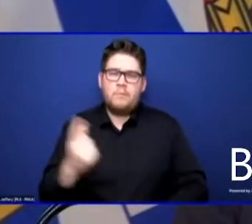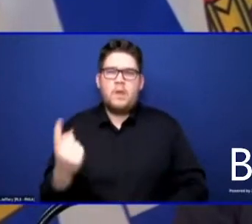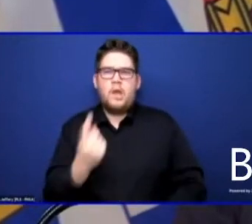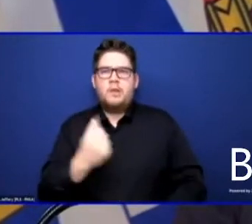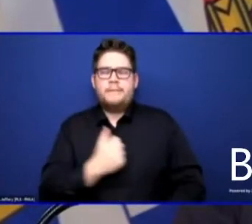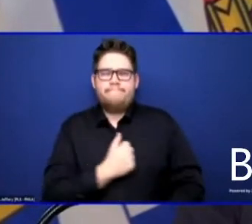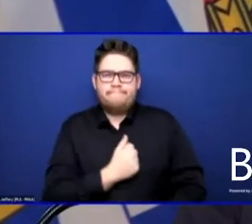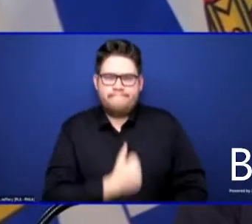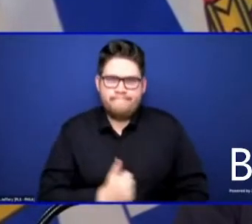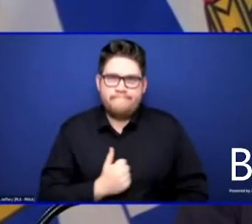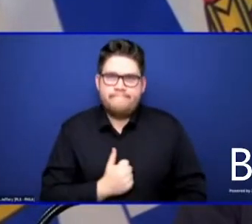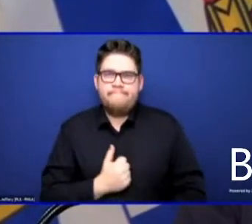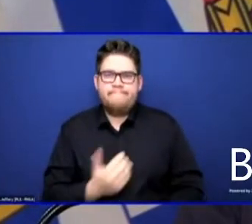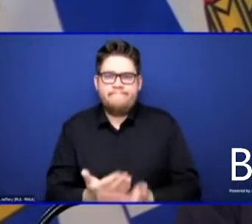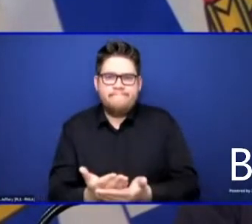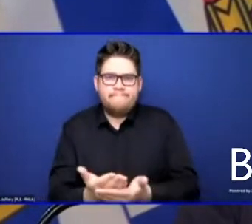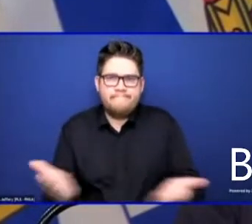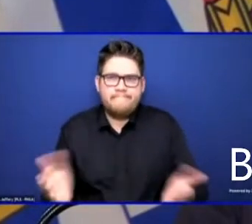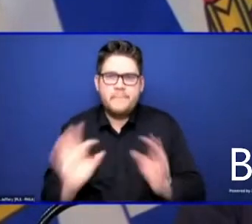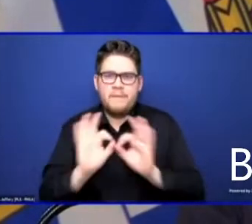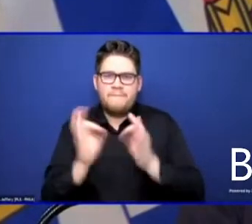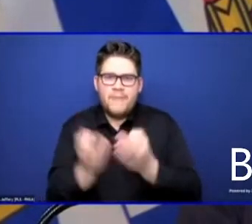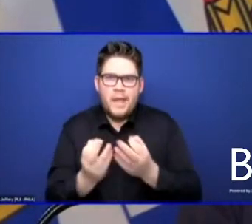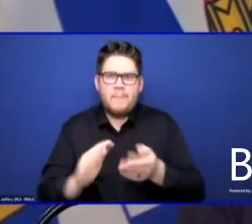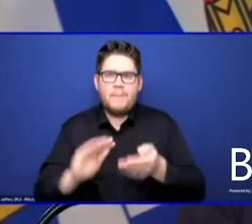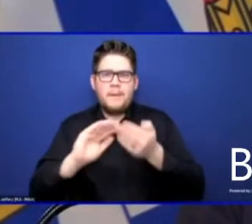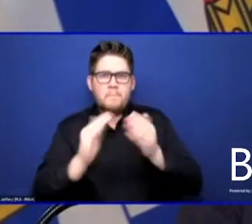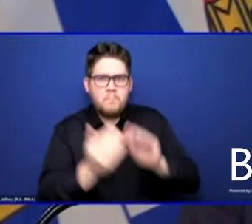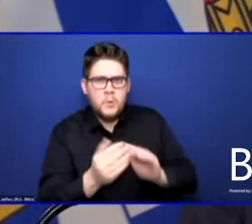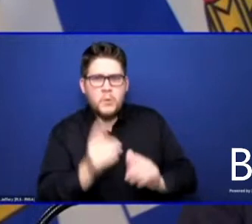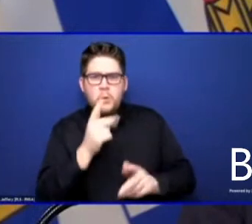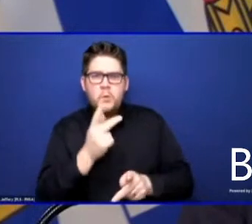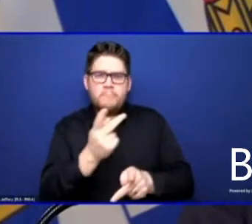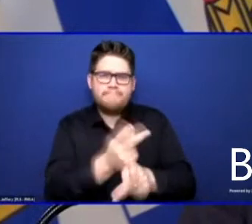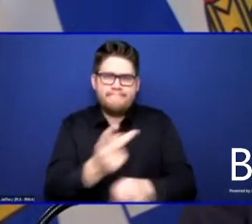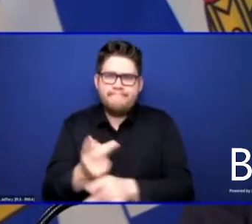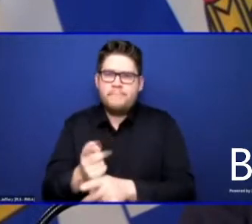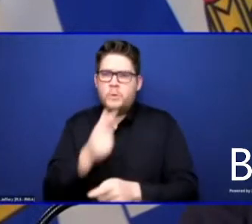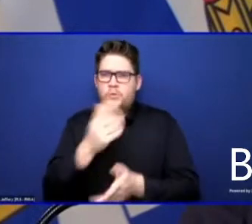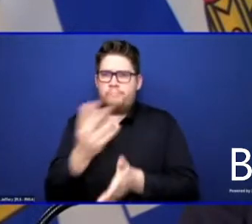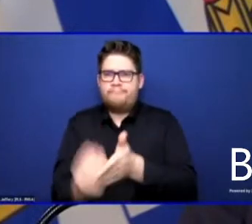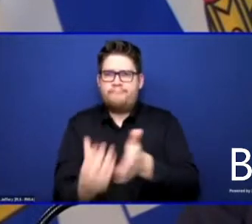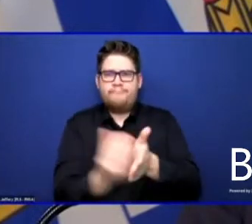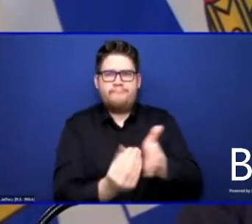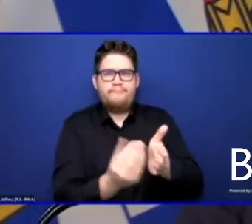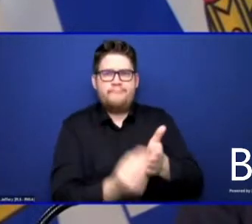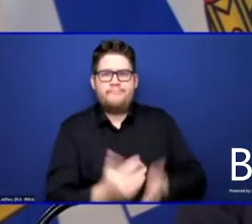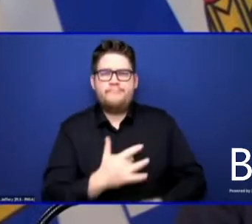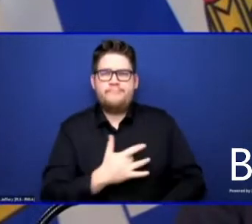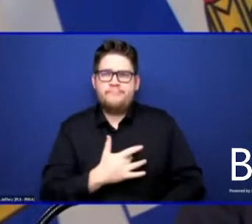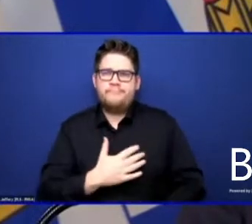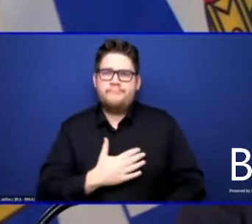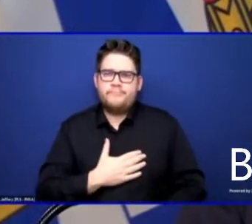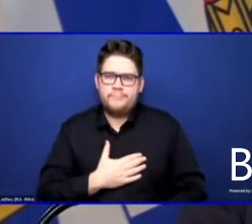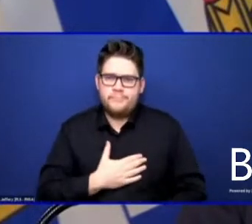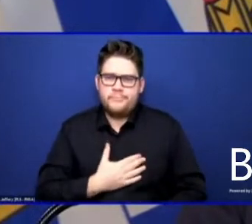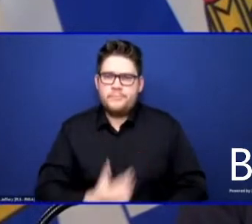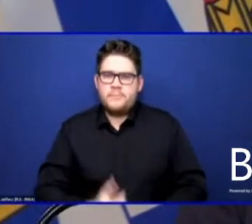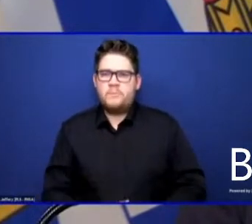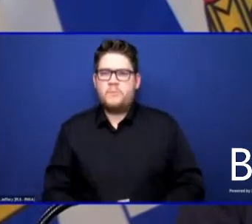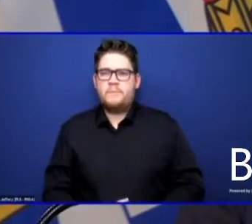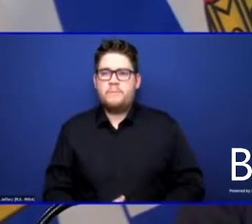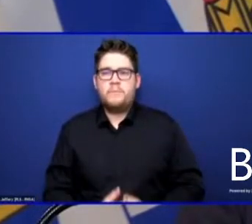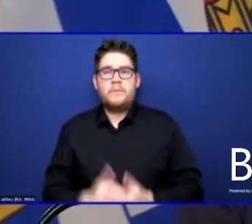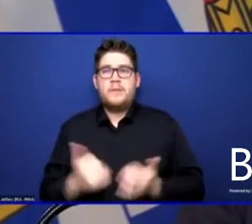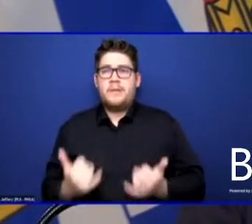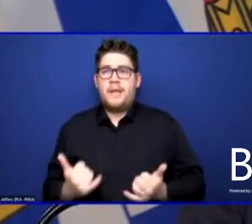loved ones. We have no new outbreaks to report and 7 active outbreaks now in long-term care,